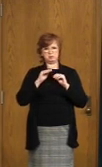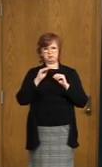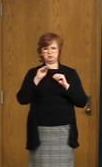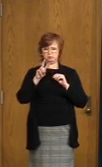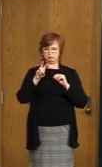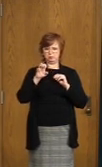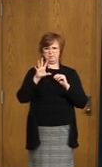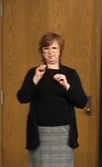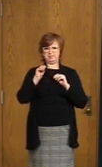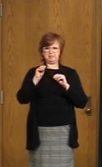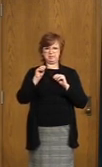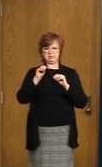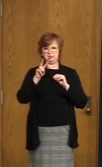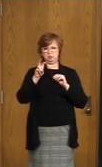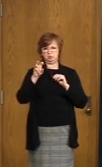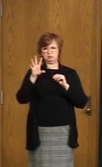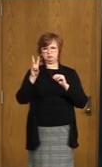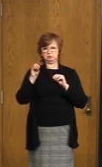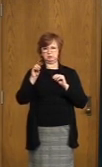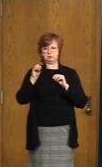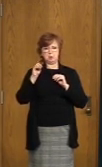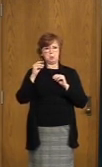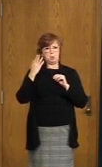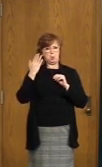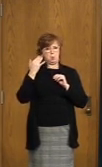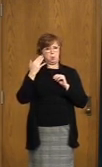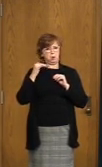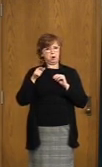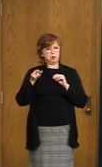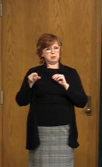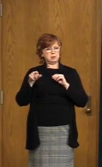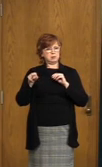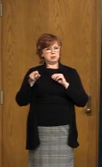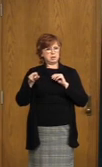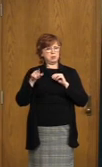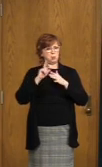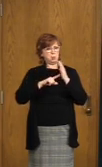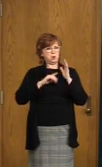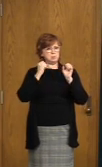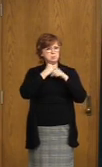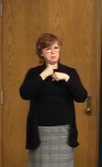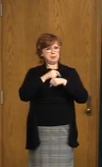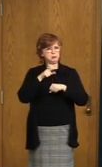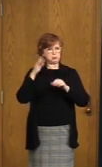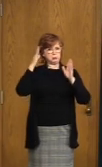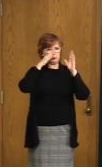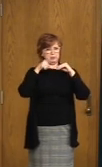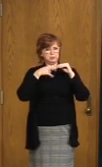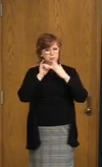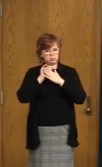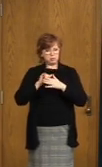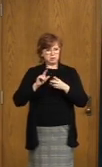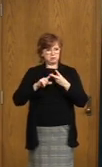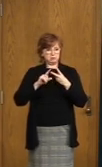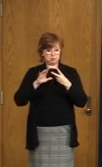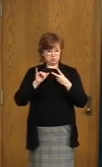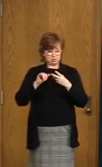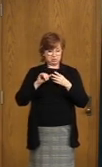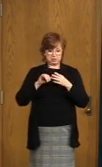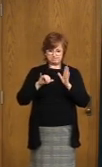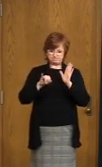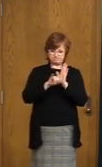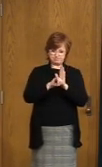areas, populations, age groups that you're concerned about where it's spreading? And what impact does testing